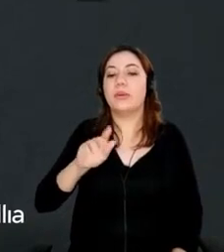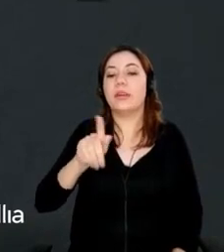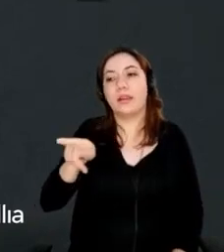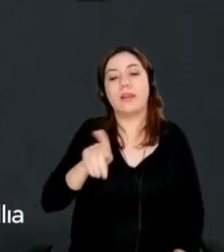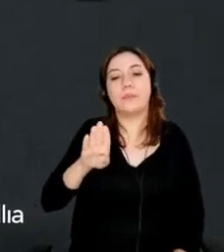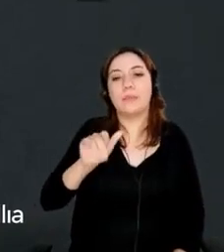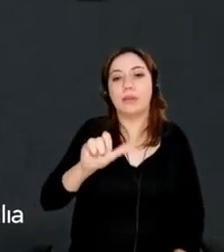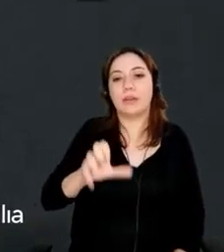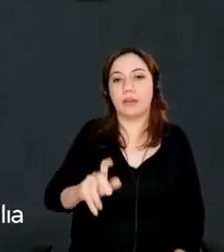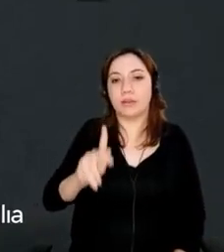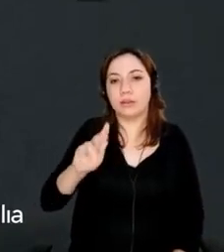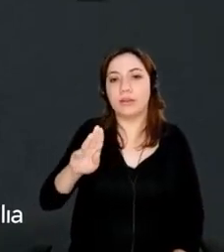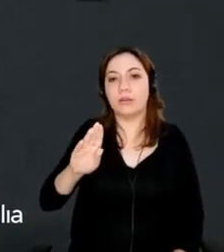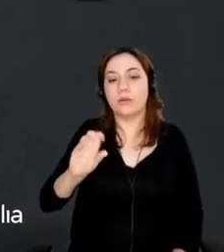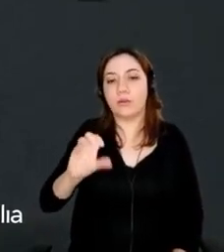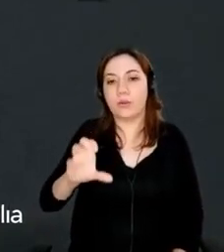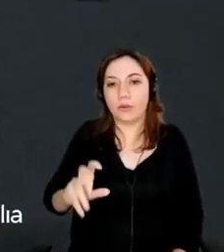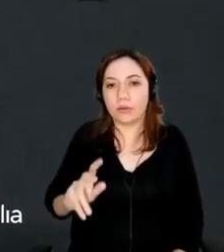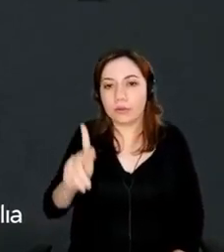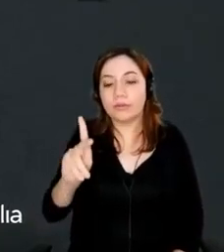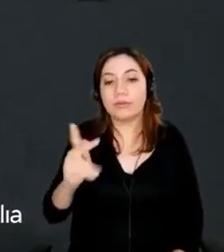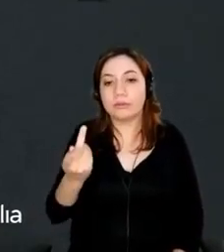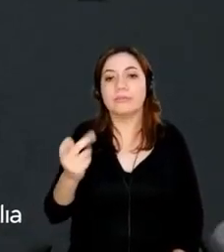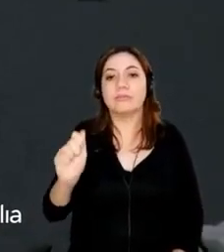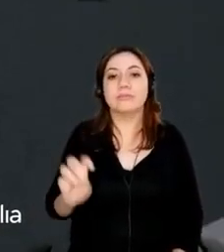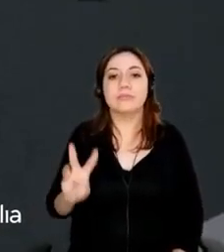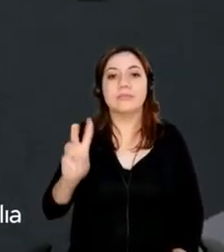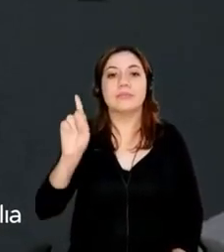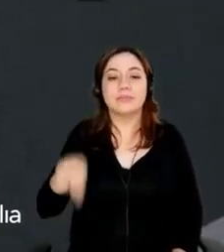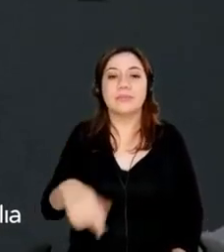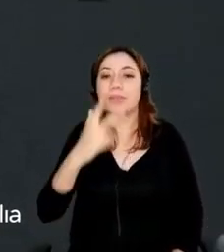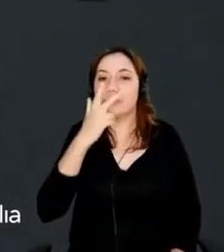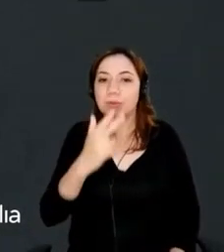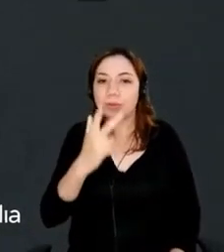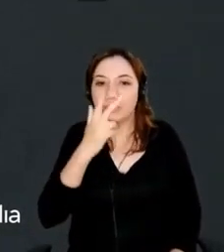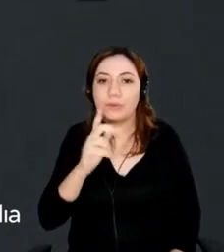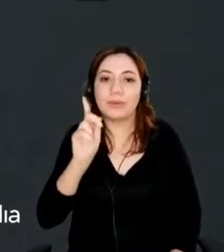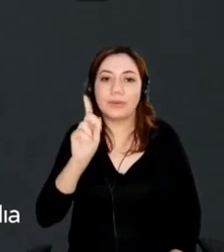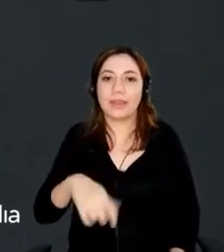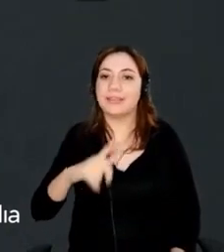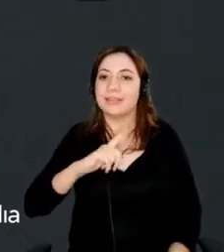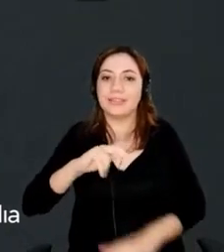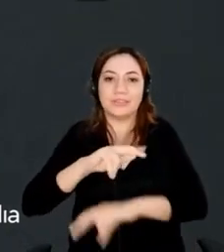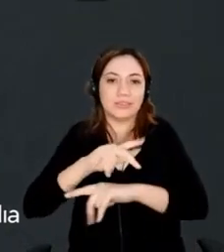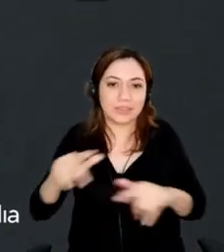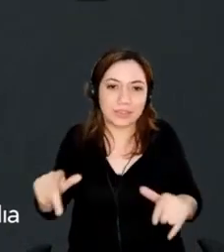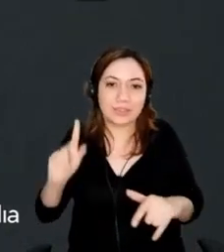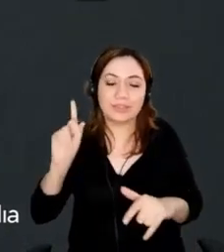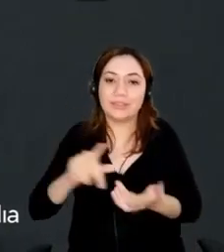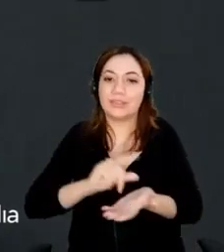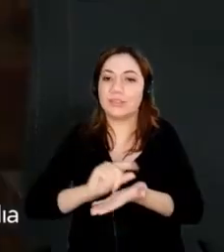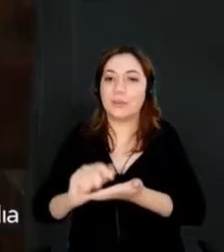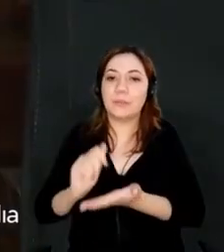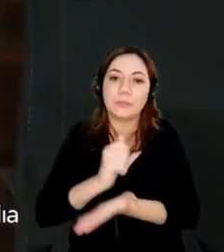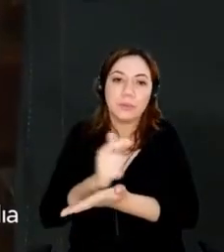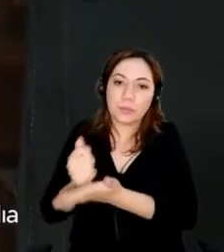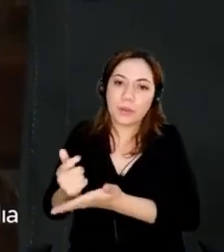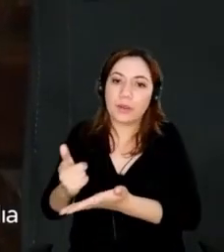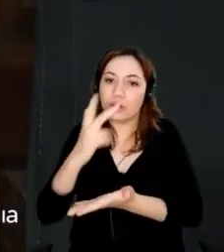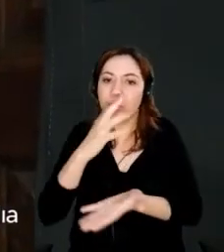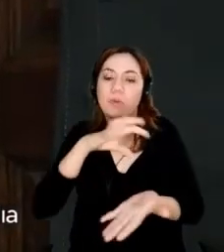AI to revolutionize the digital payments sector, really transforming the way that everybody engages